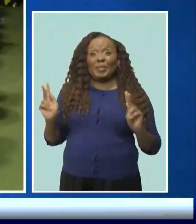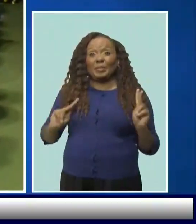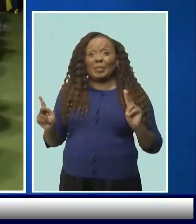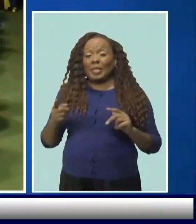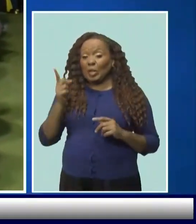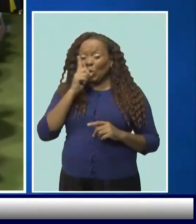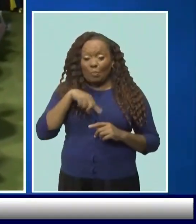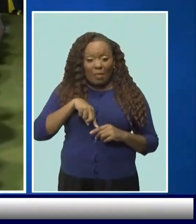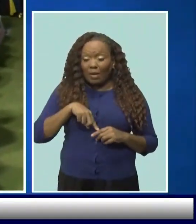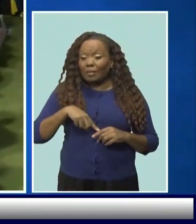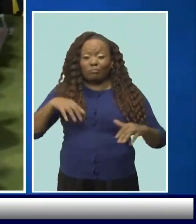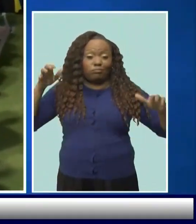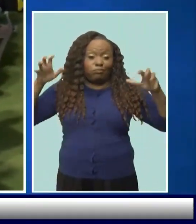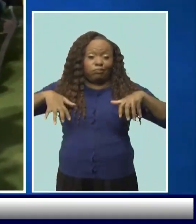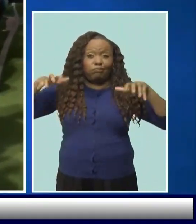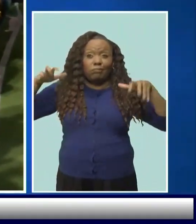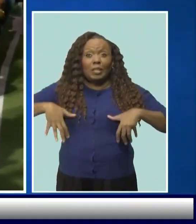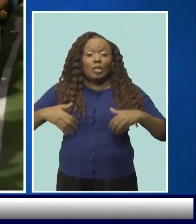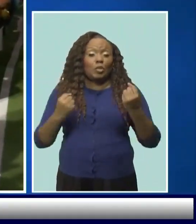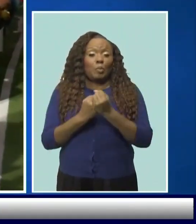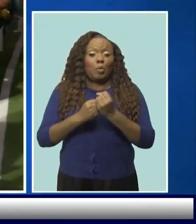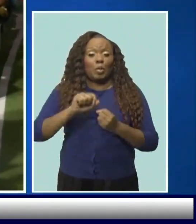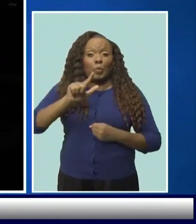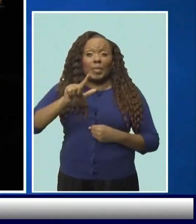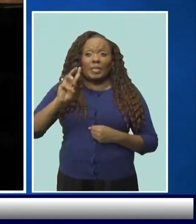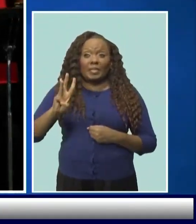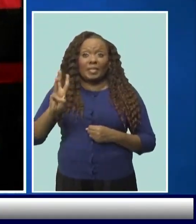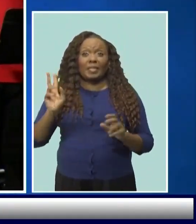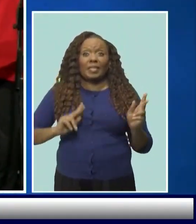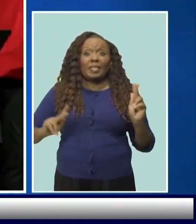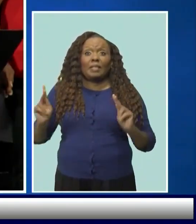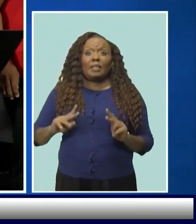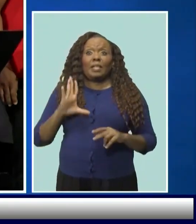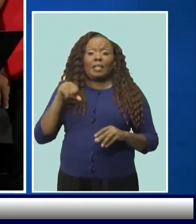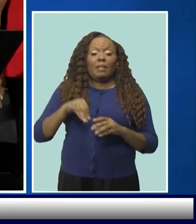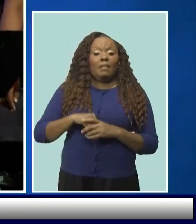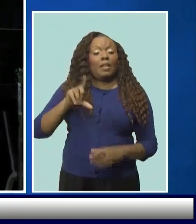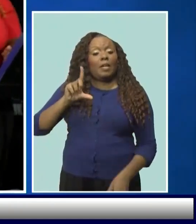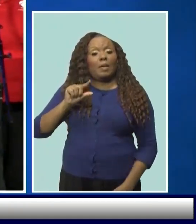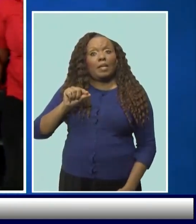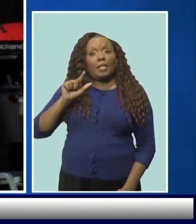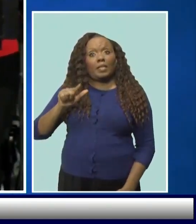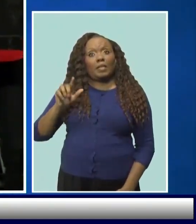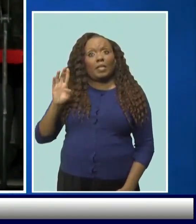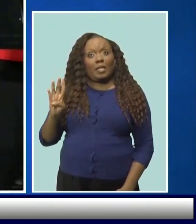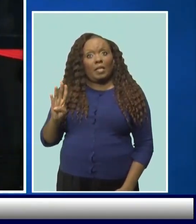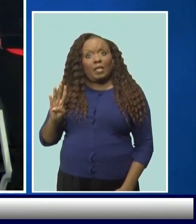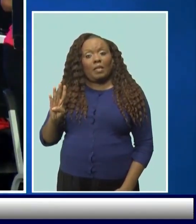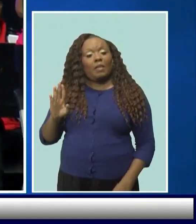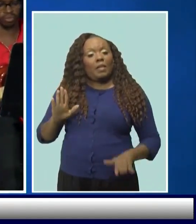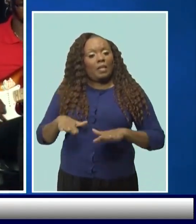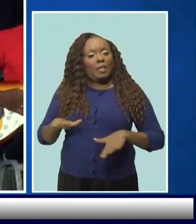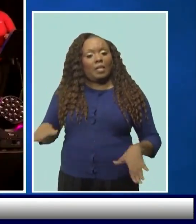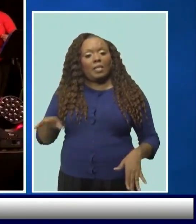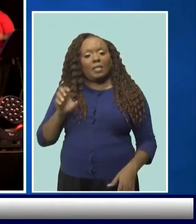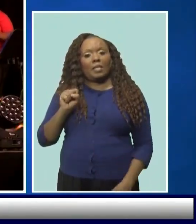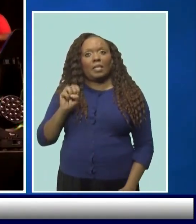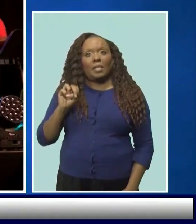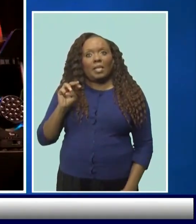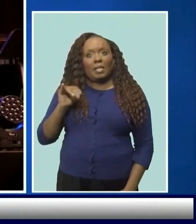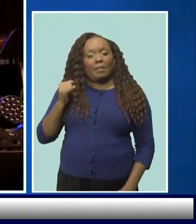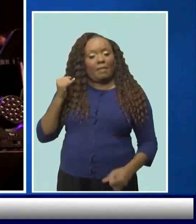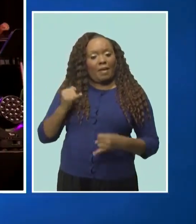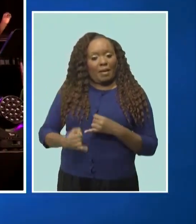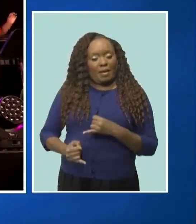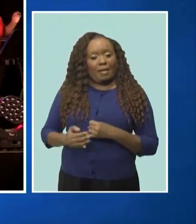showers to support the 26 contestants who participated in the 2024 Scotiabank Junior Monarch semi-finals. And